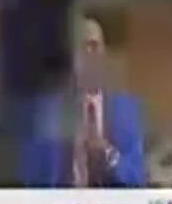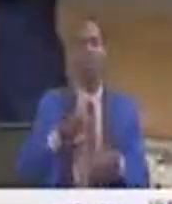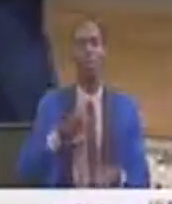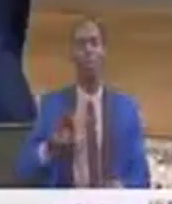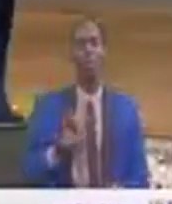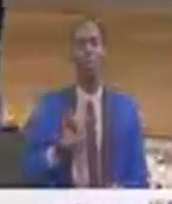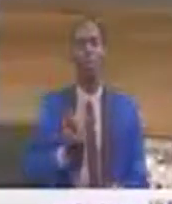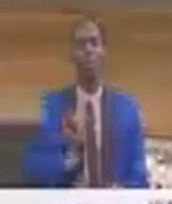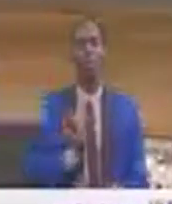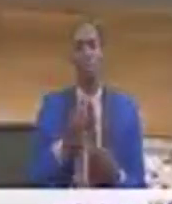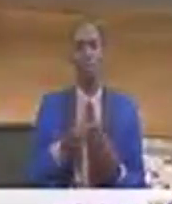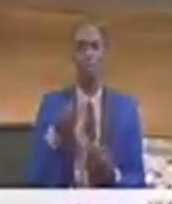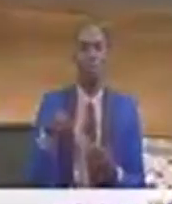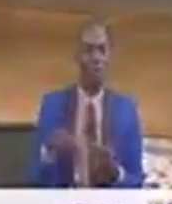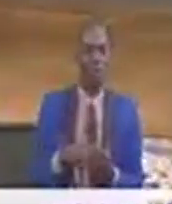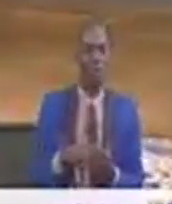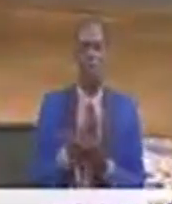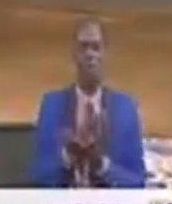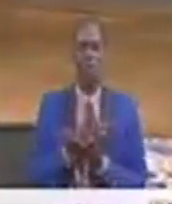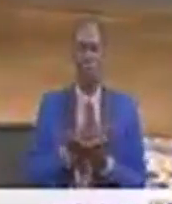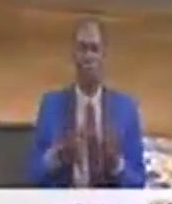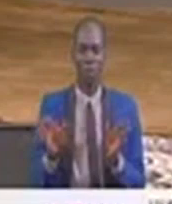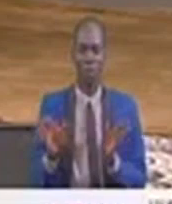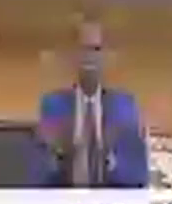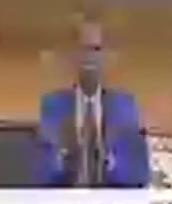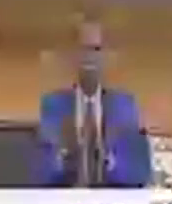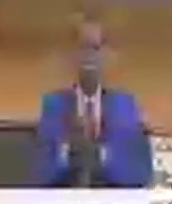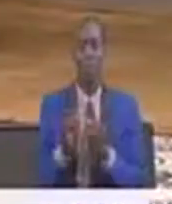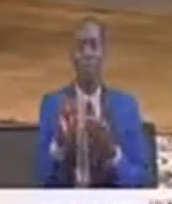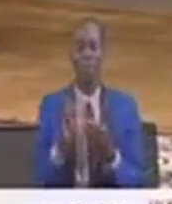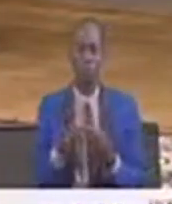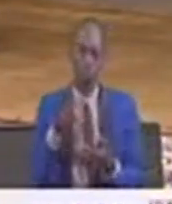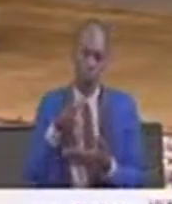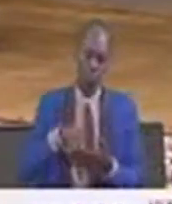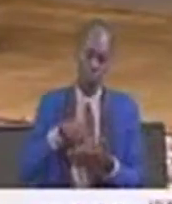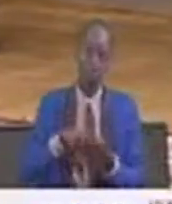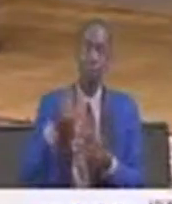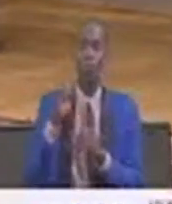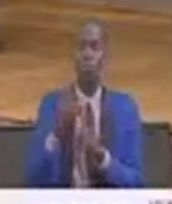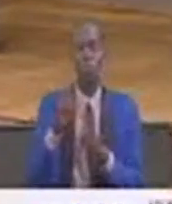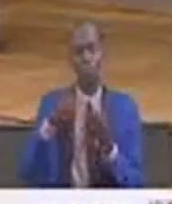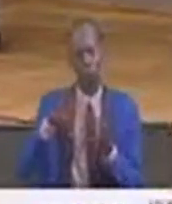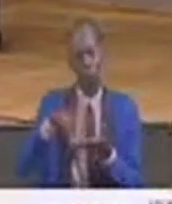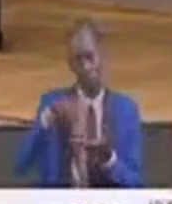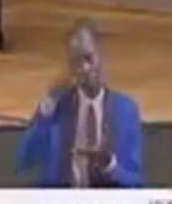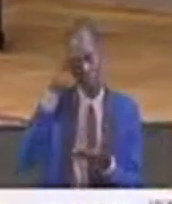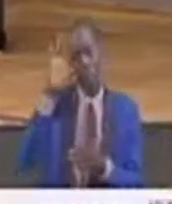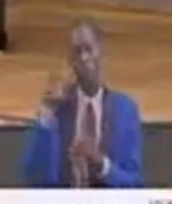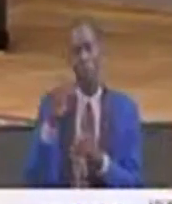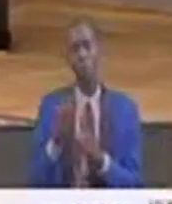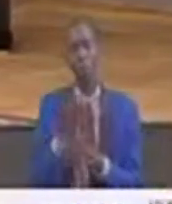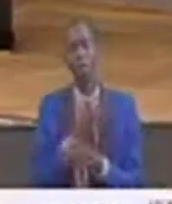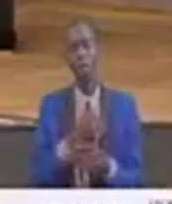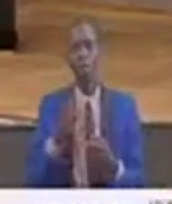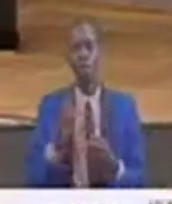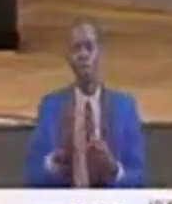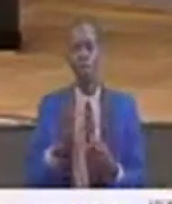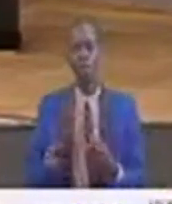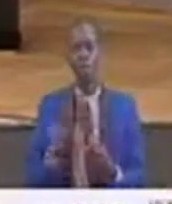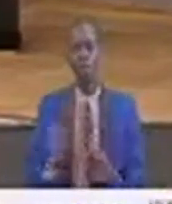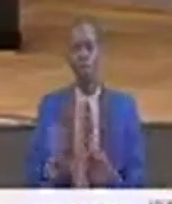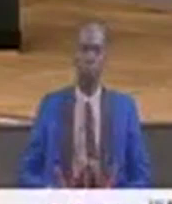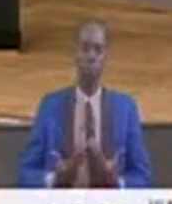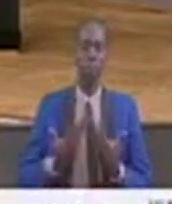into this solemn assembly. To read your word, to learn your word, and to be impacted by